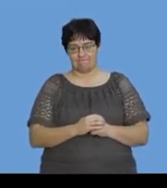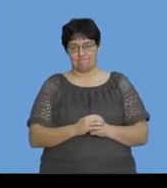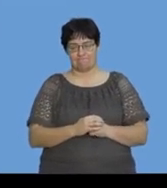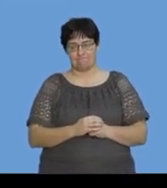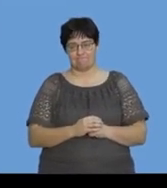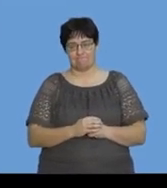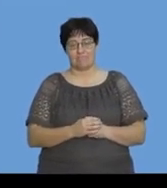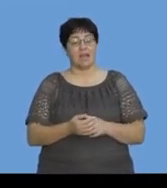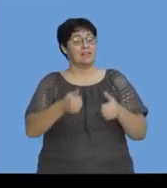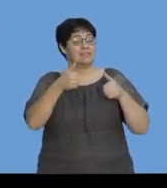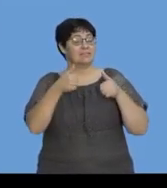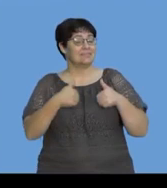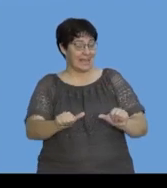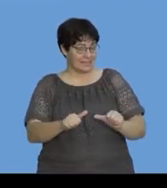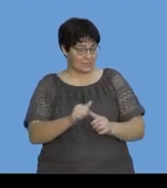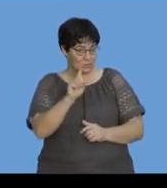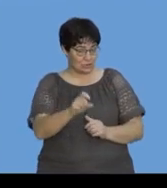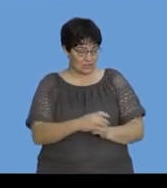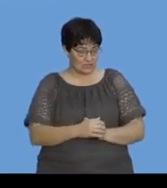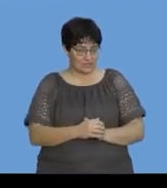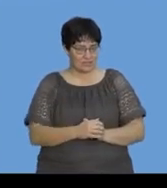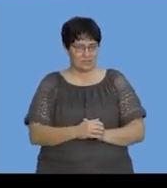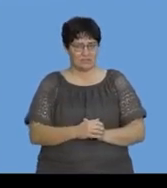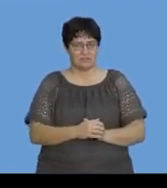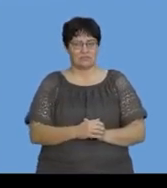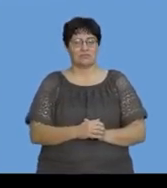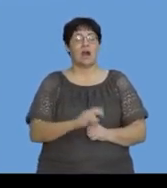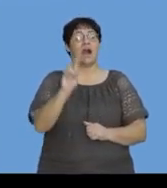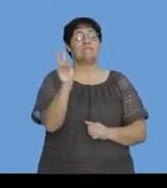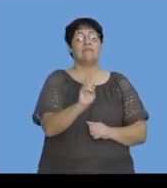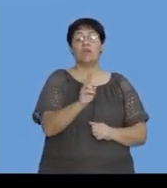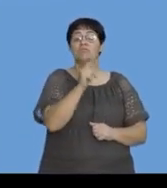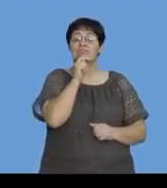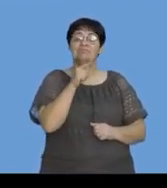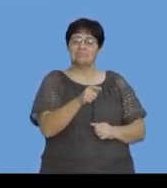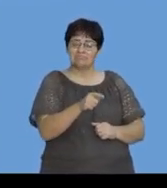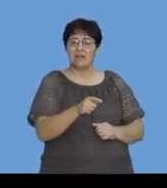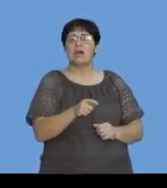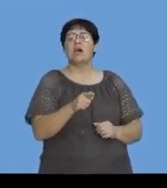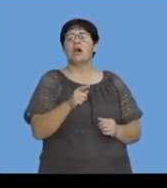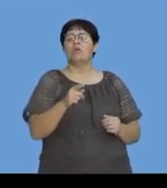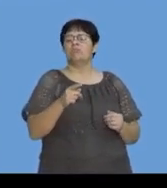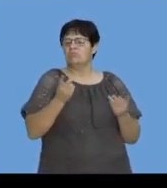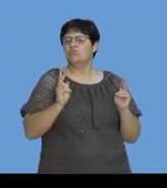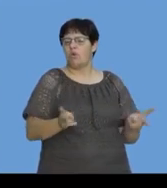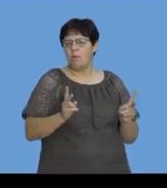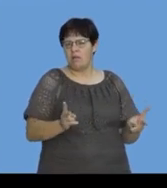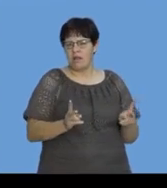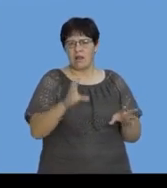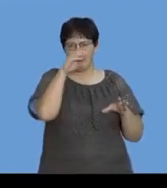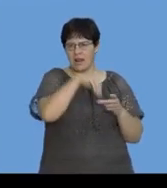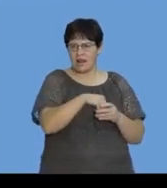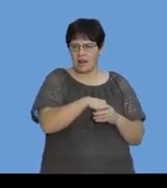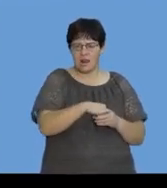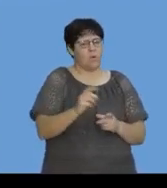Okay, the next multiple choice question. Viruses usually consist of, or viruses